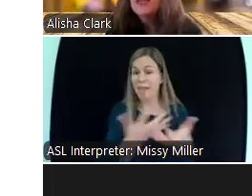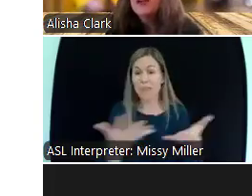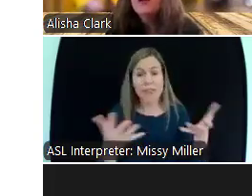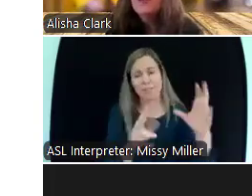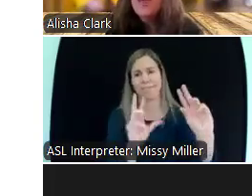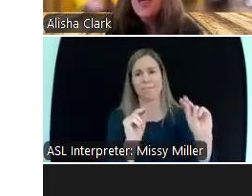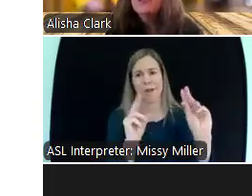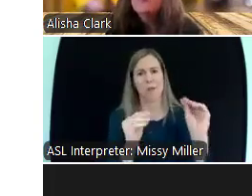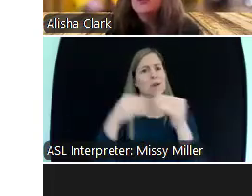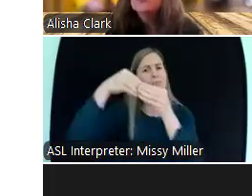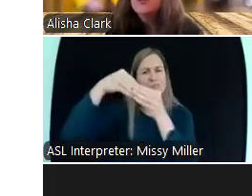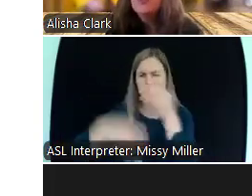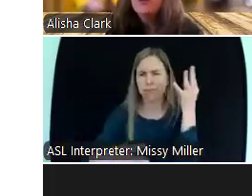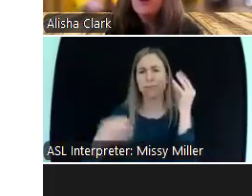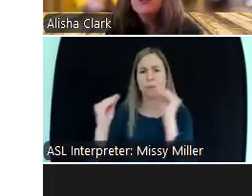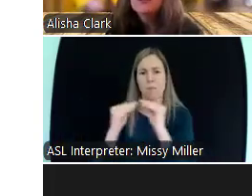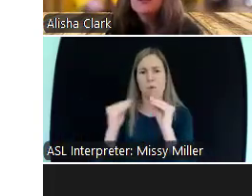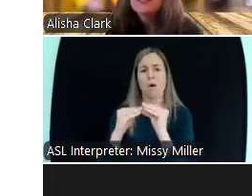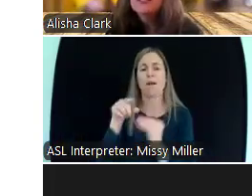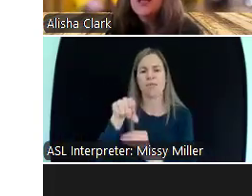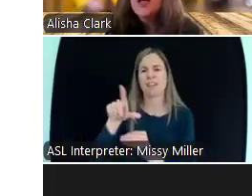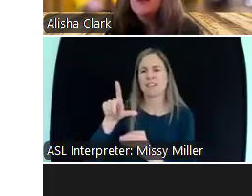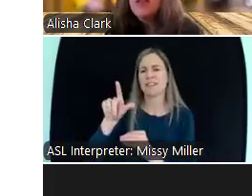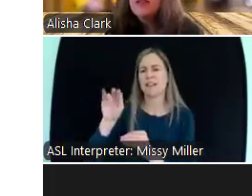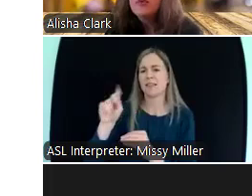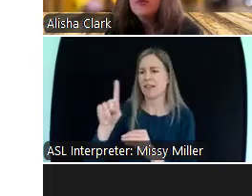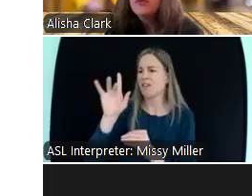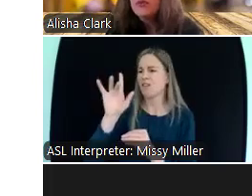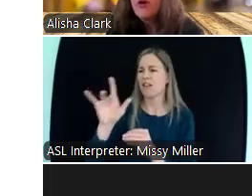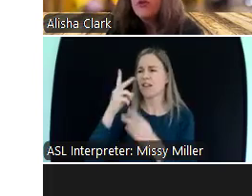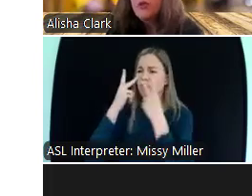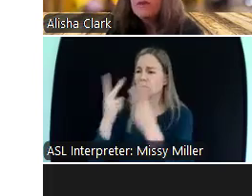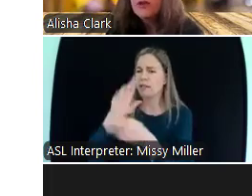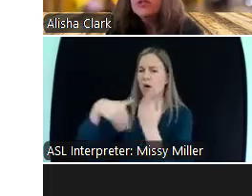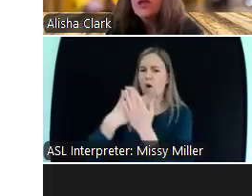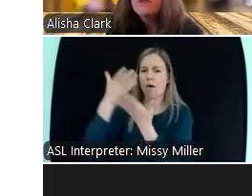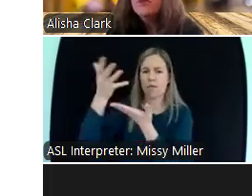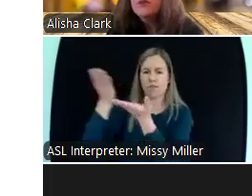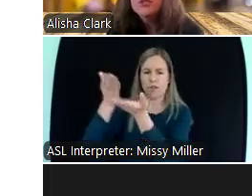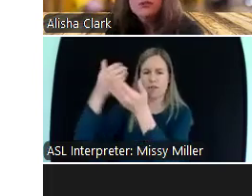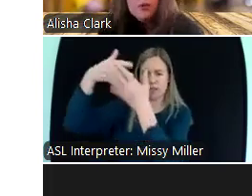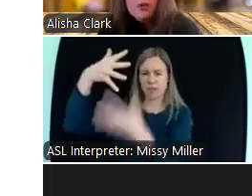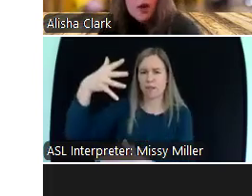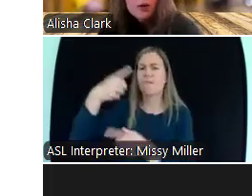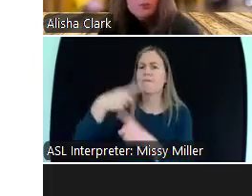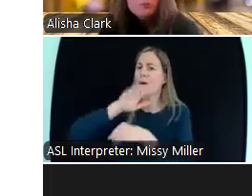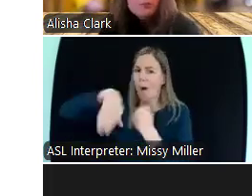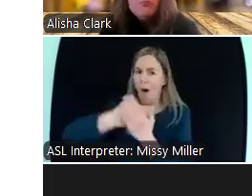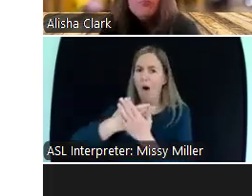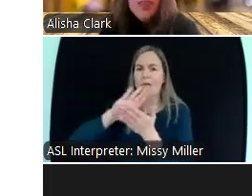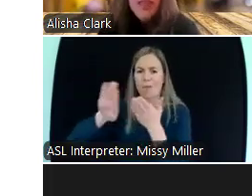link here that if you wanted to go look at all the services available through all the waivers, you can do so